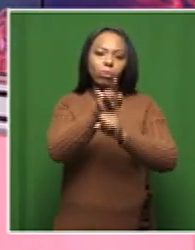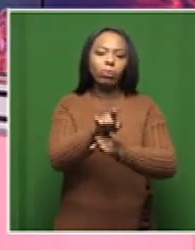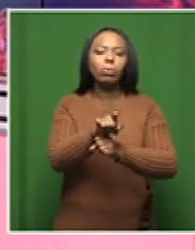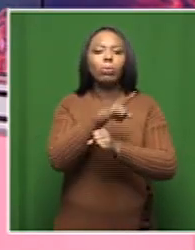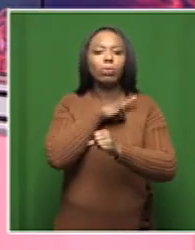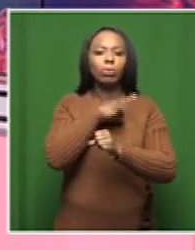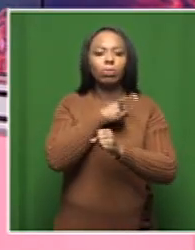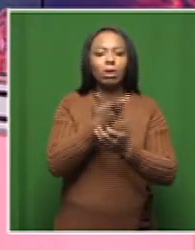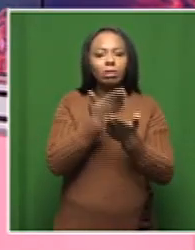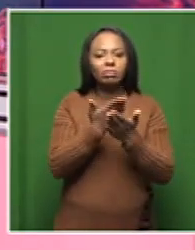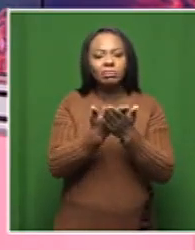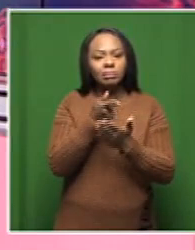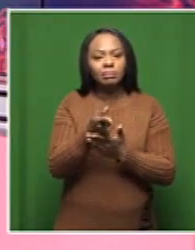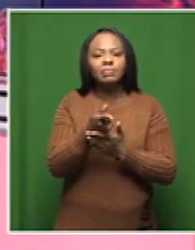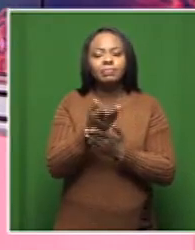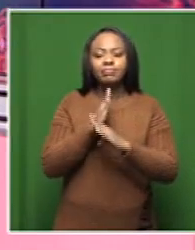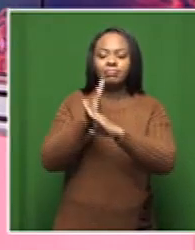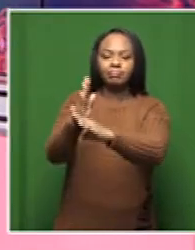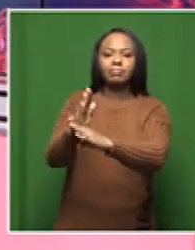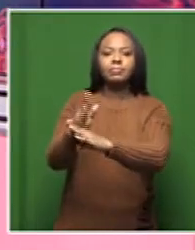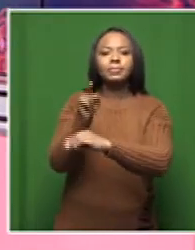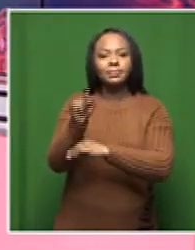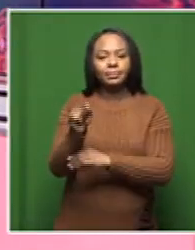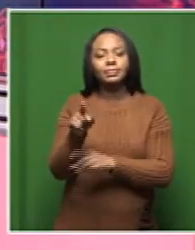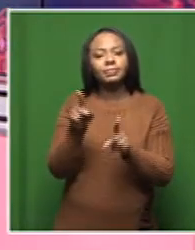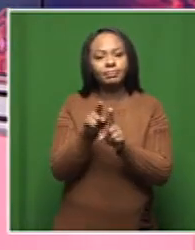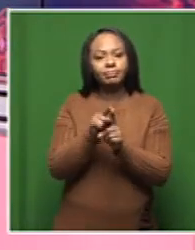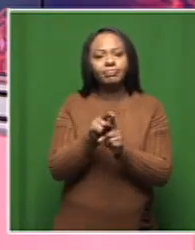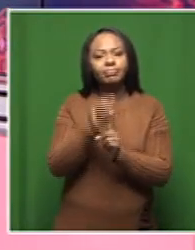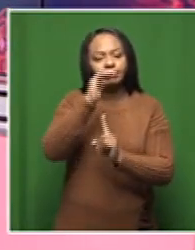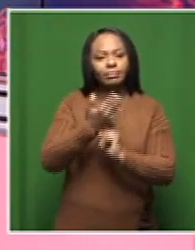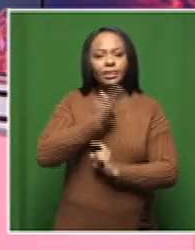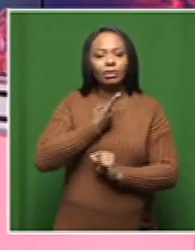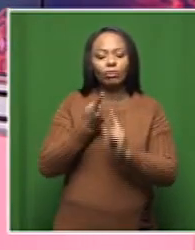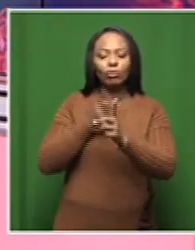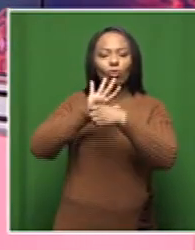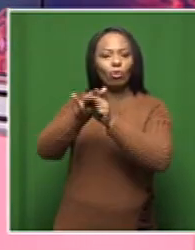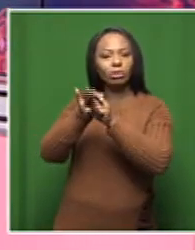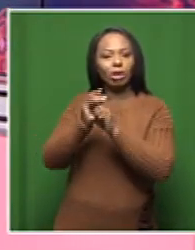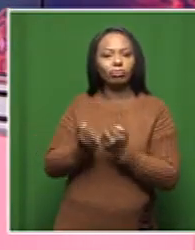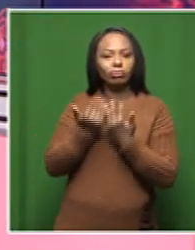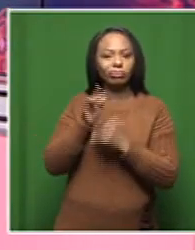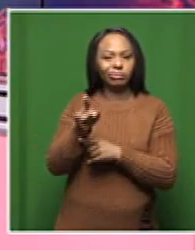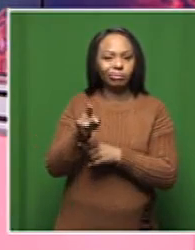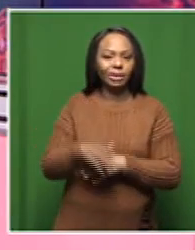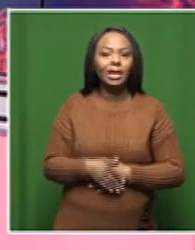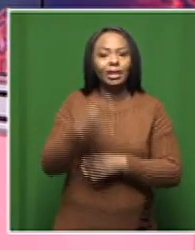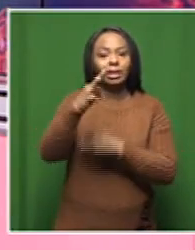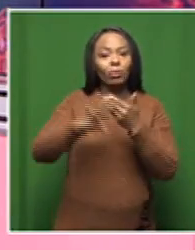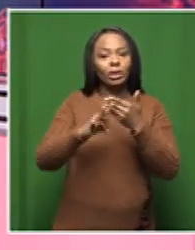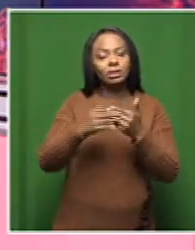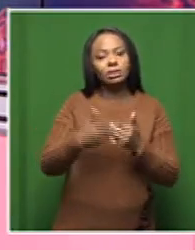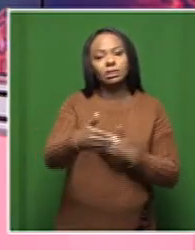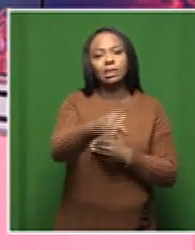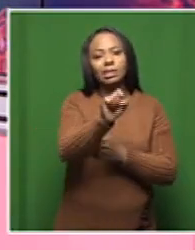preventative measures to cap the spread of the coronavirus. In the next 3 weeks, we'll see SABC